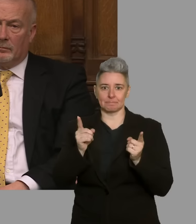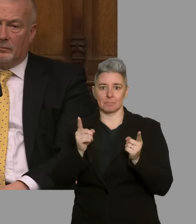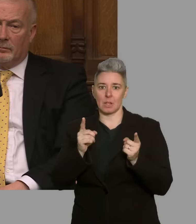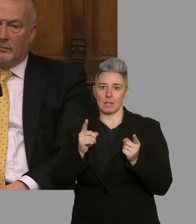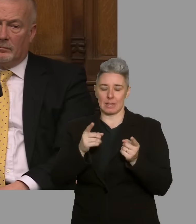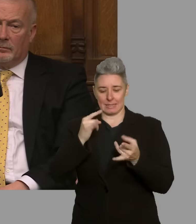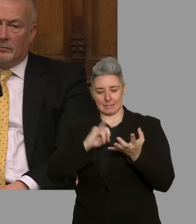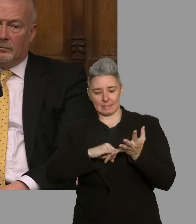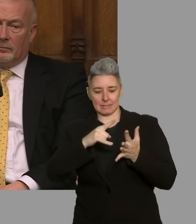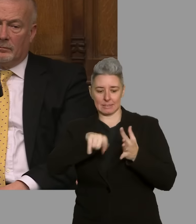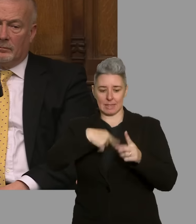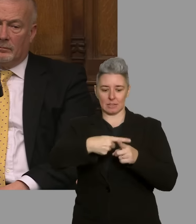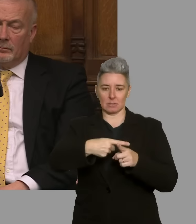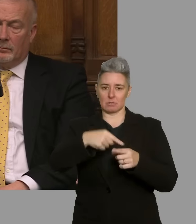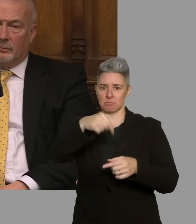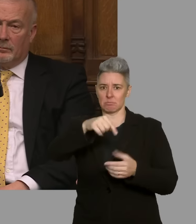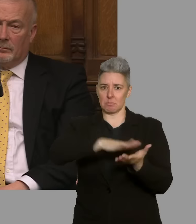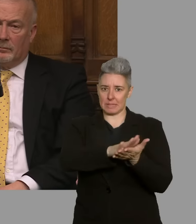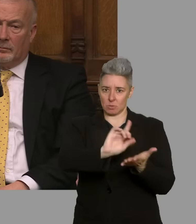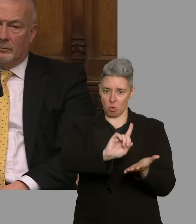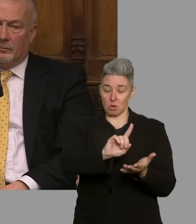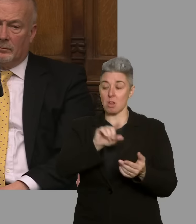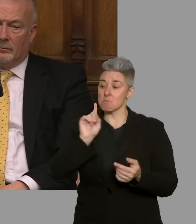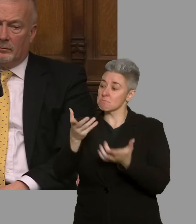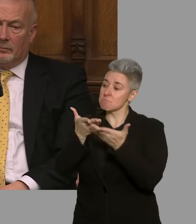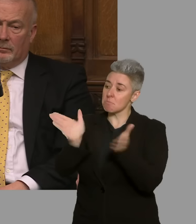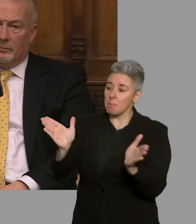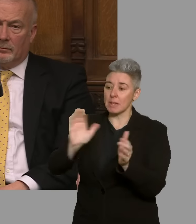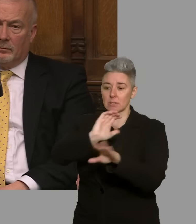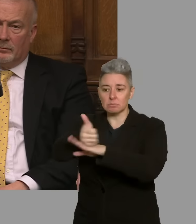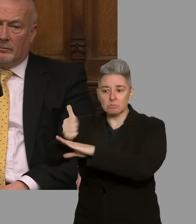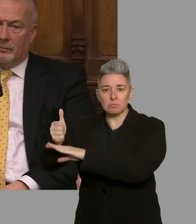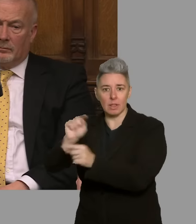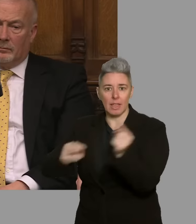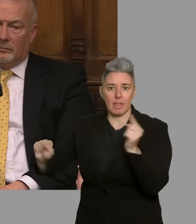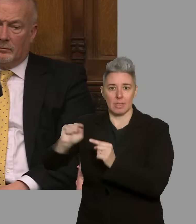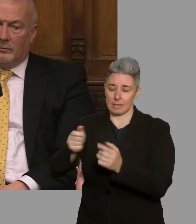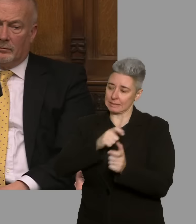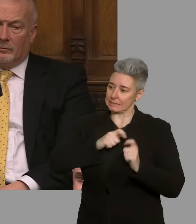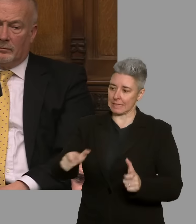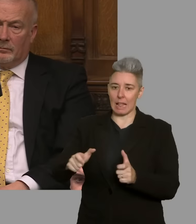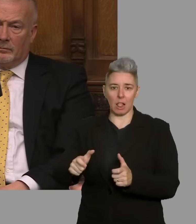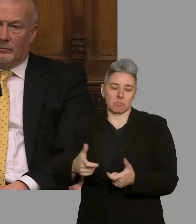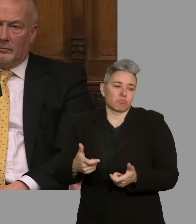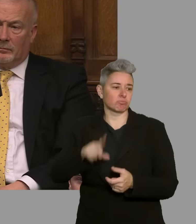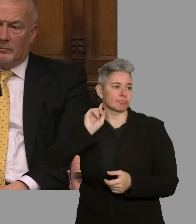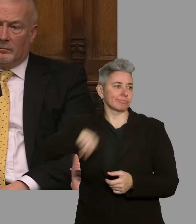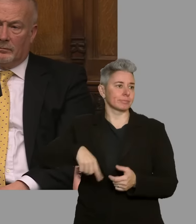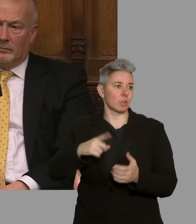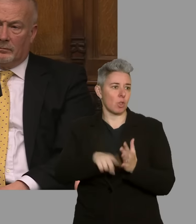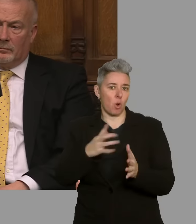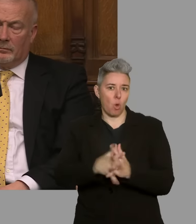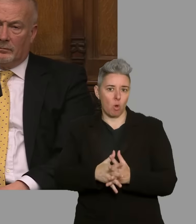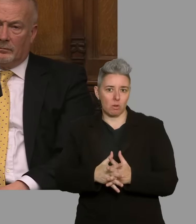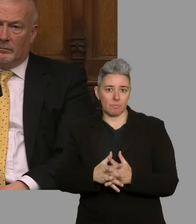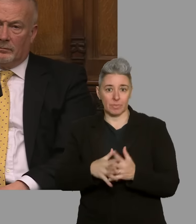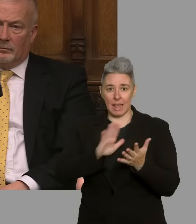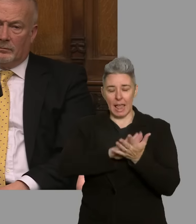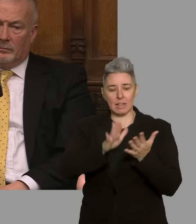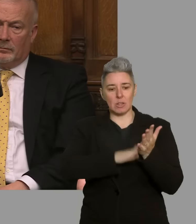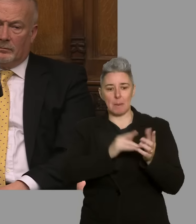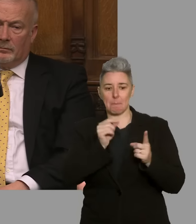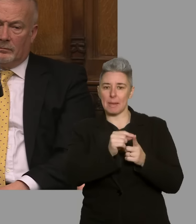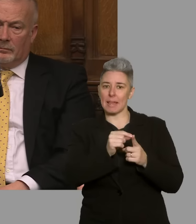HMP Downview, a women's prison in Banstead, has 5 biological males in it. And if that wasn't bad enough, those males